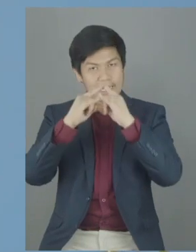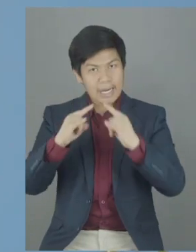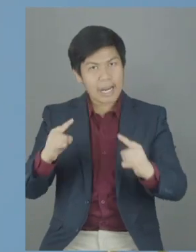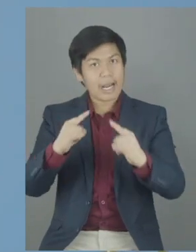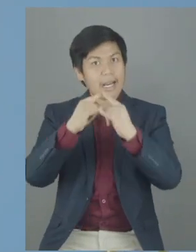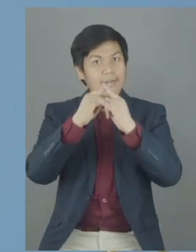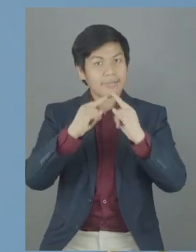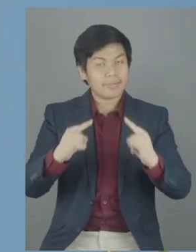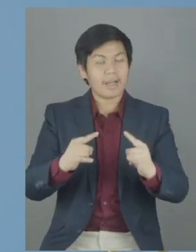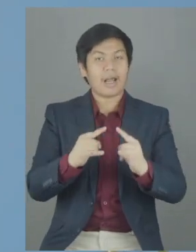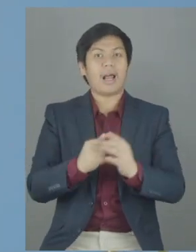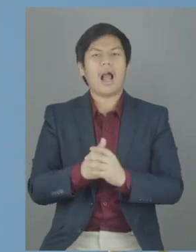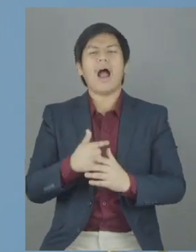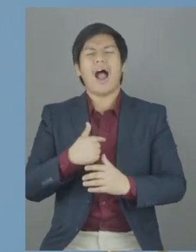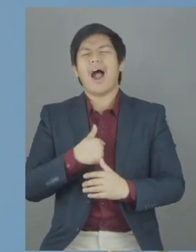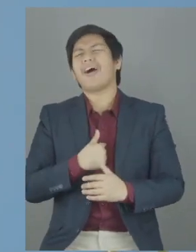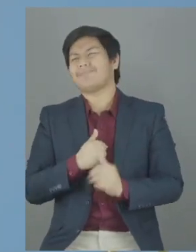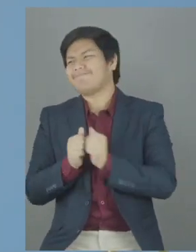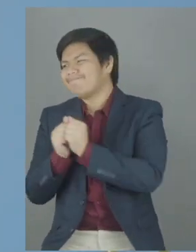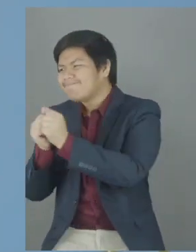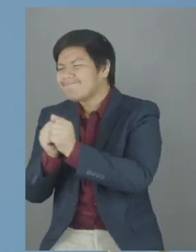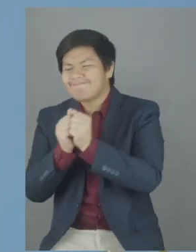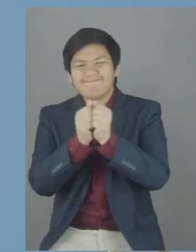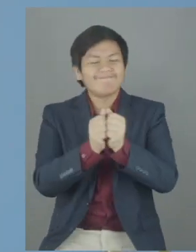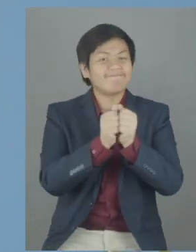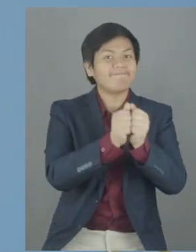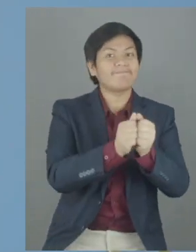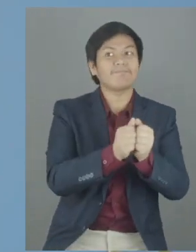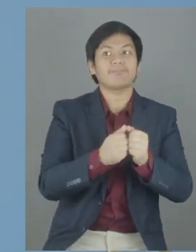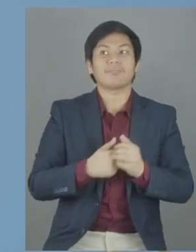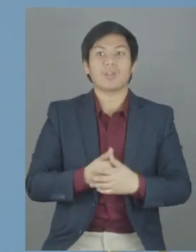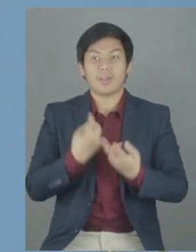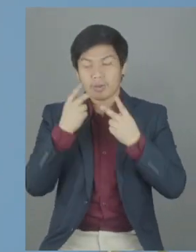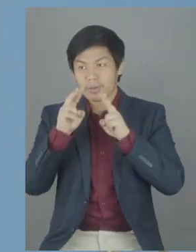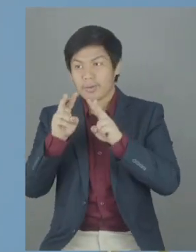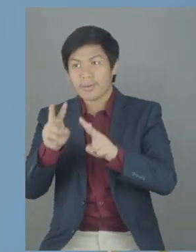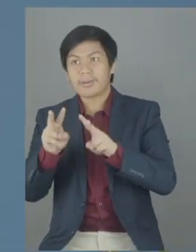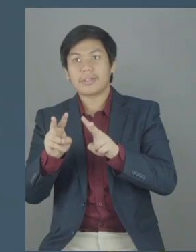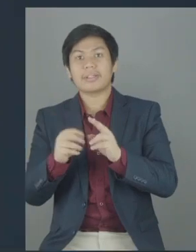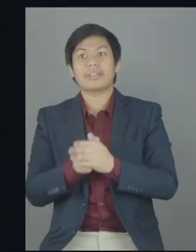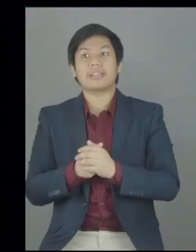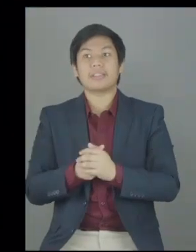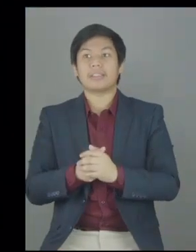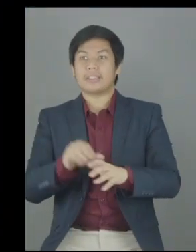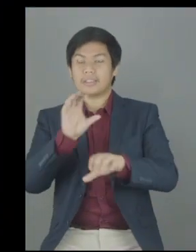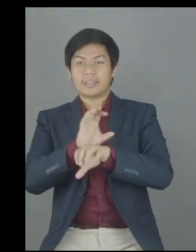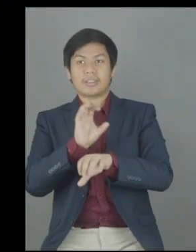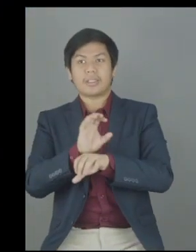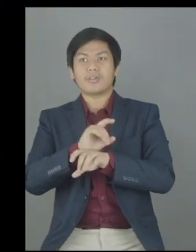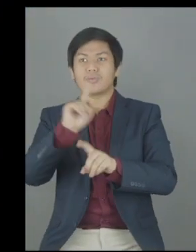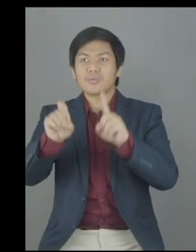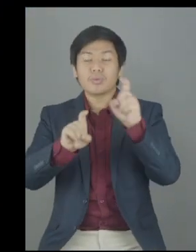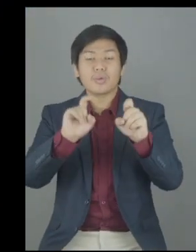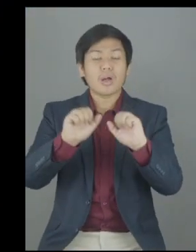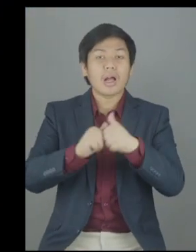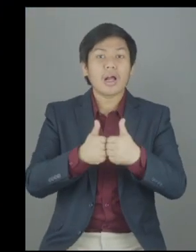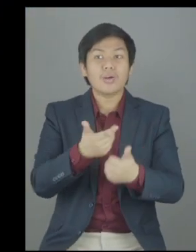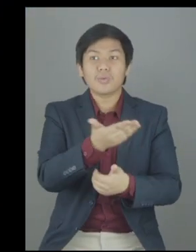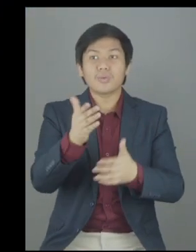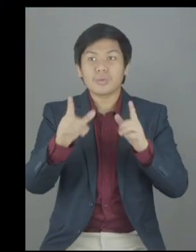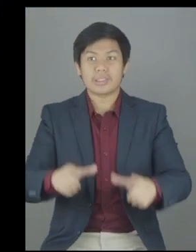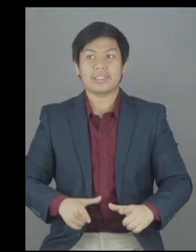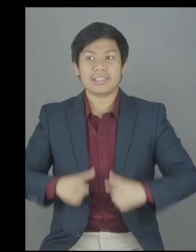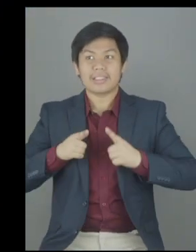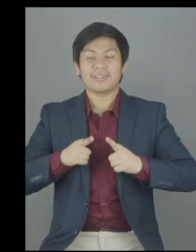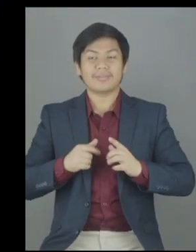myself very comfortable with other youth. When I'd see my fellow campers in church, I'd ask them how their day or week